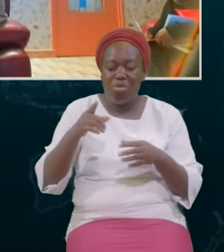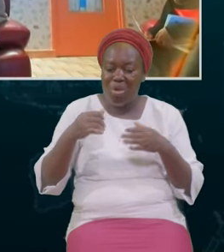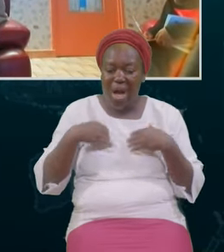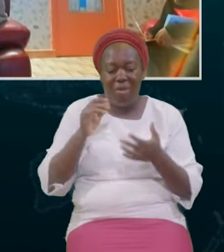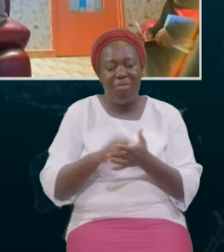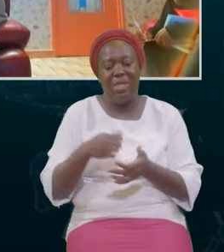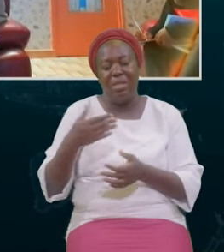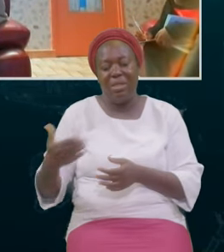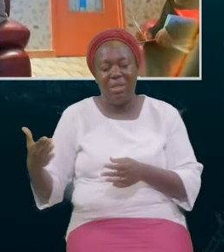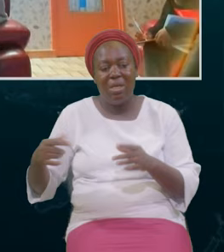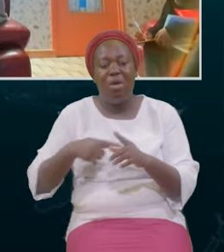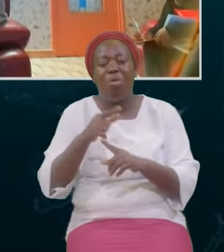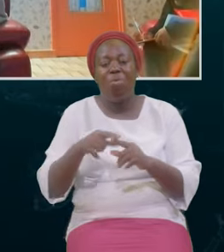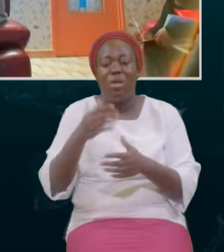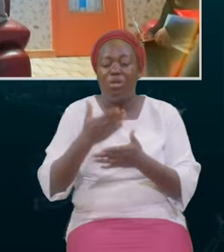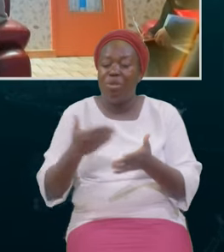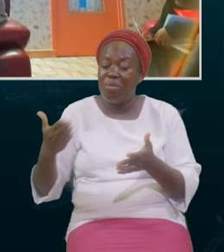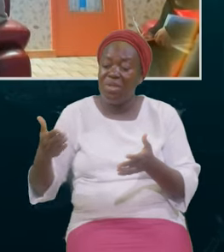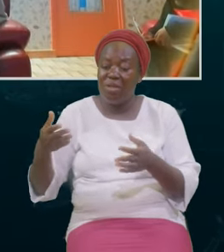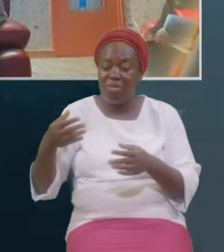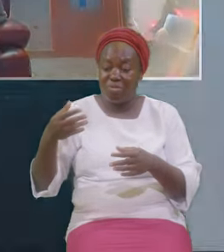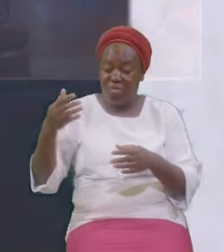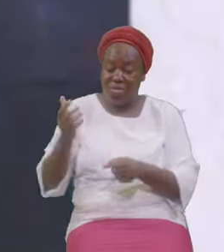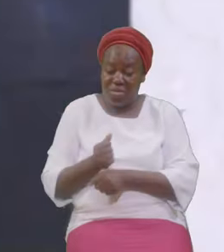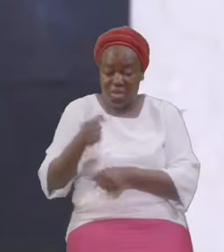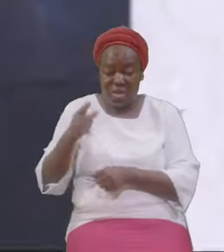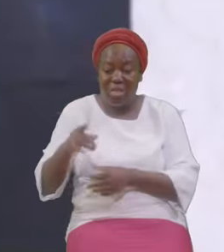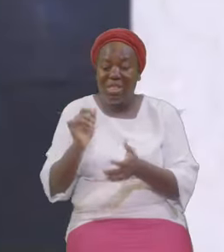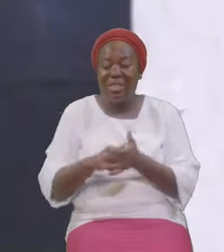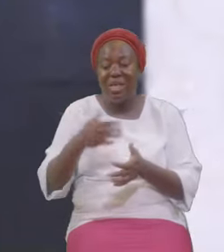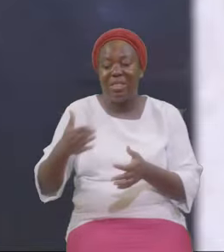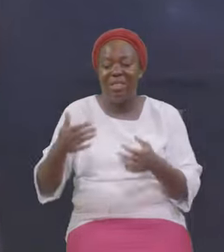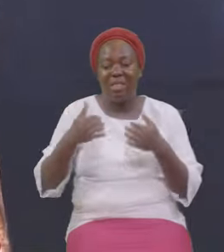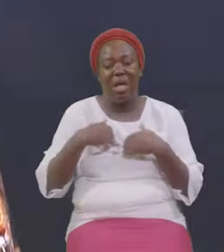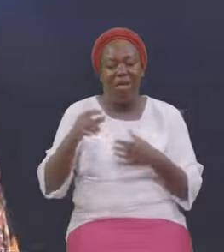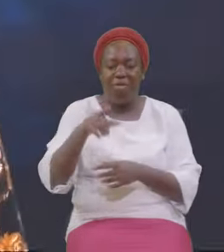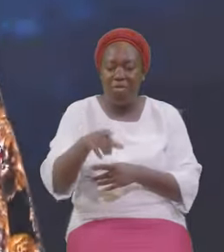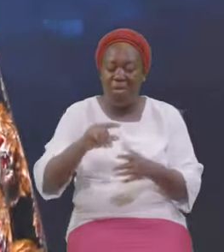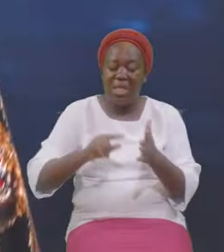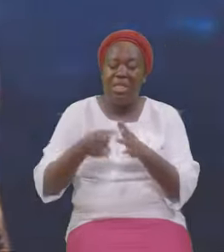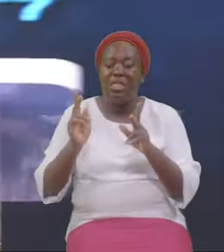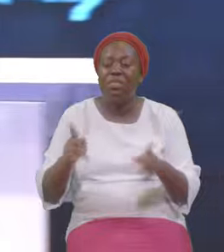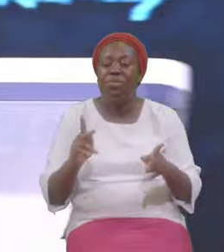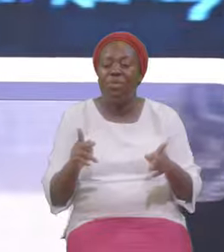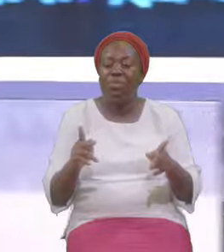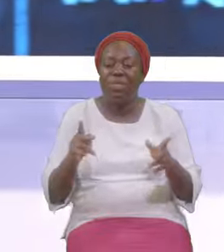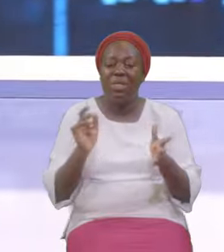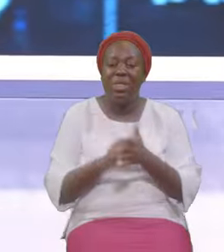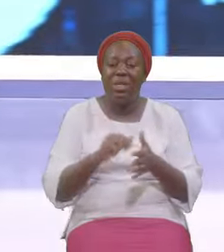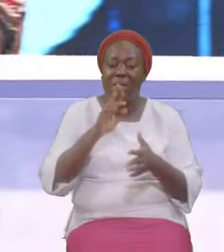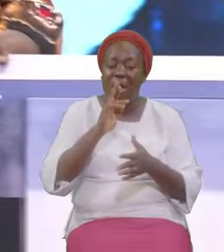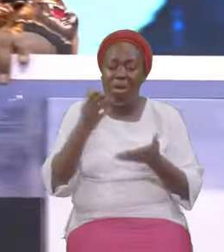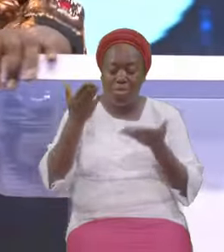something possesses you, that thing has you. These people that were brought to Christ, they